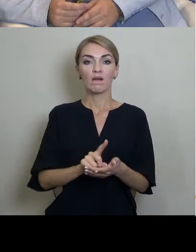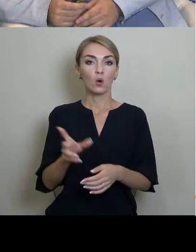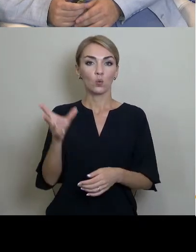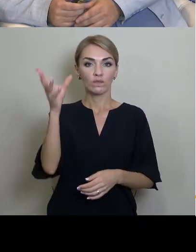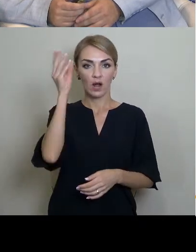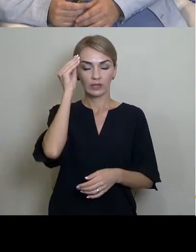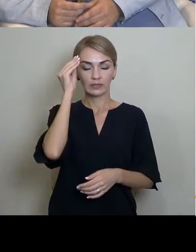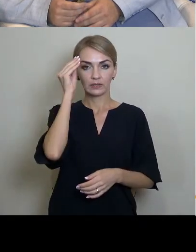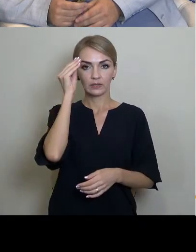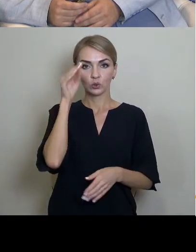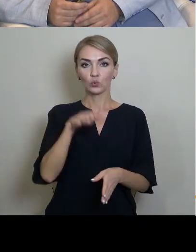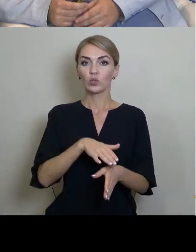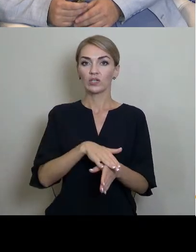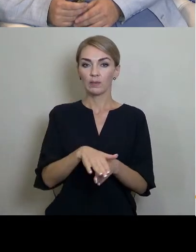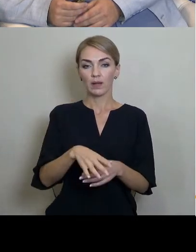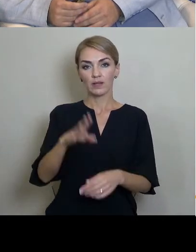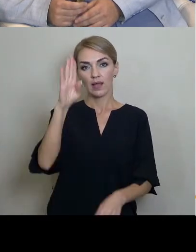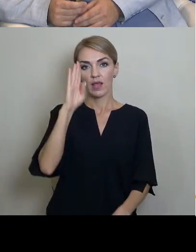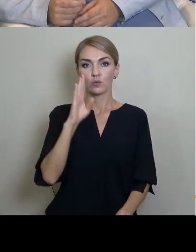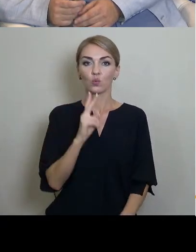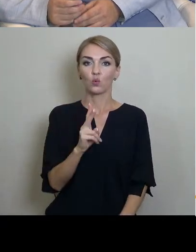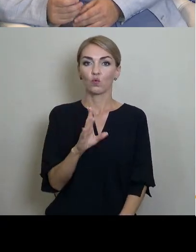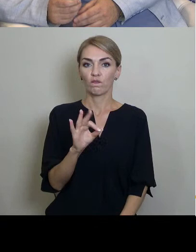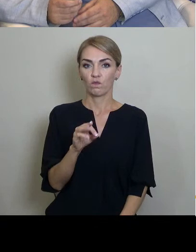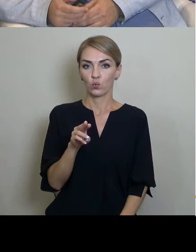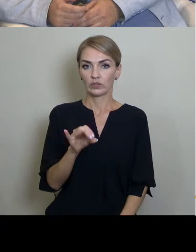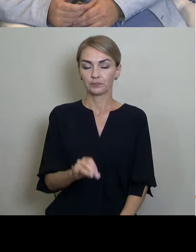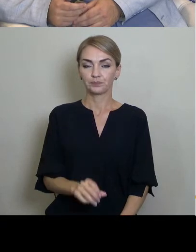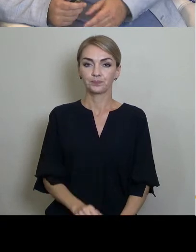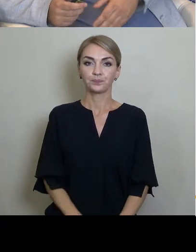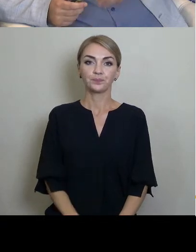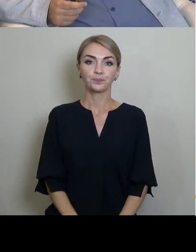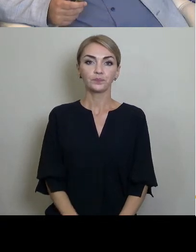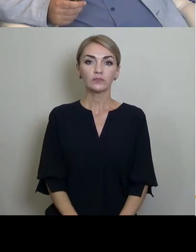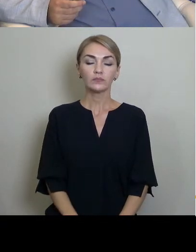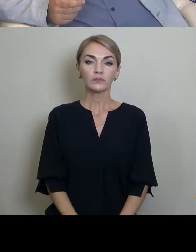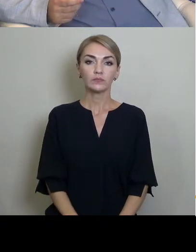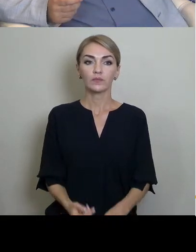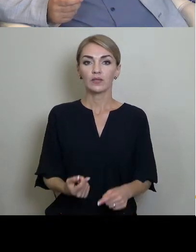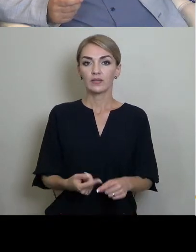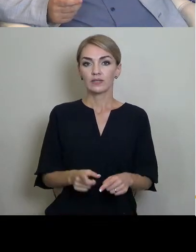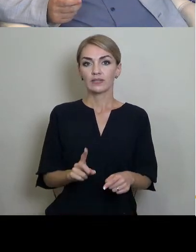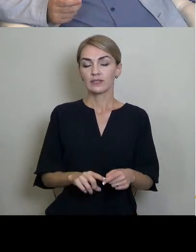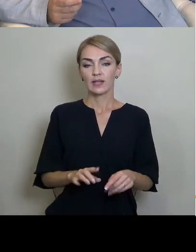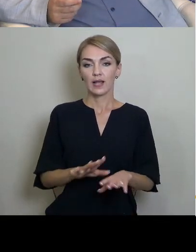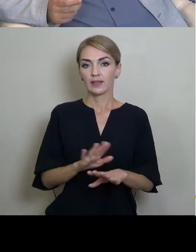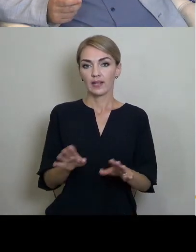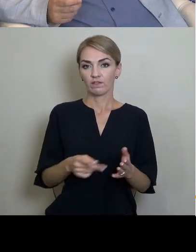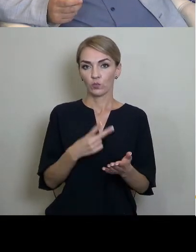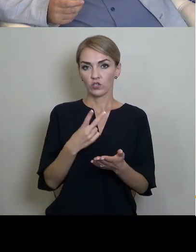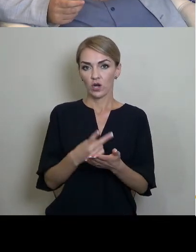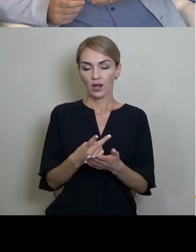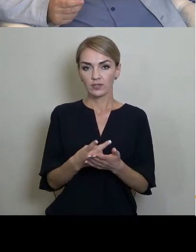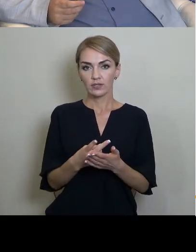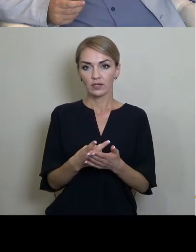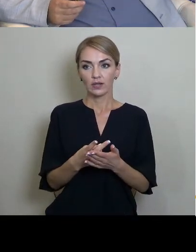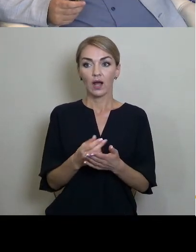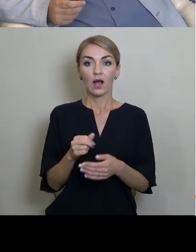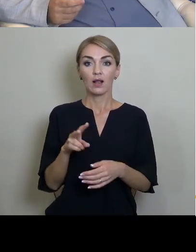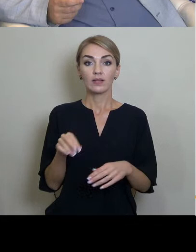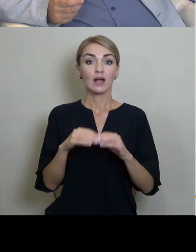have to into account the gender quotas as well. And this is not reflected in